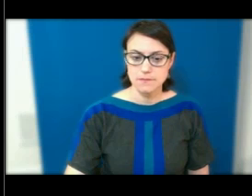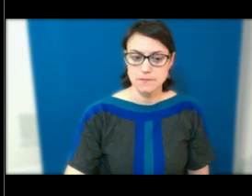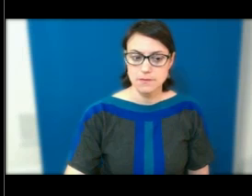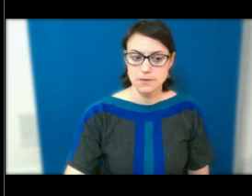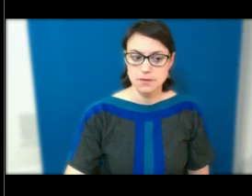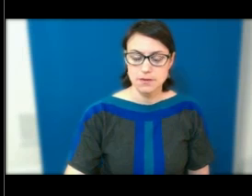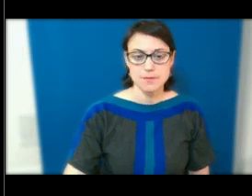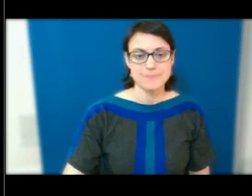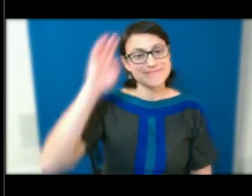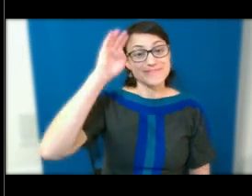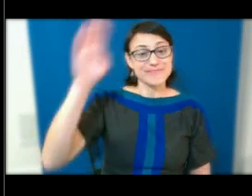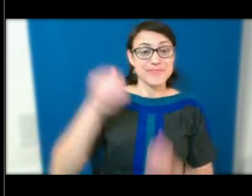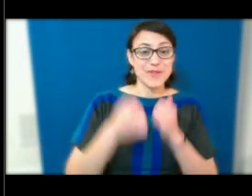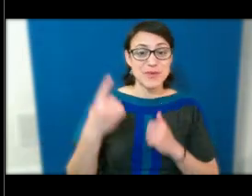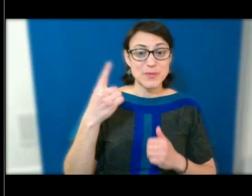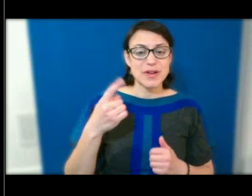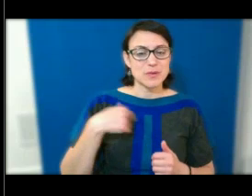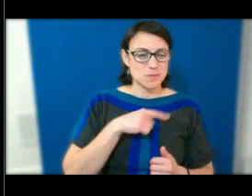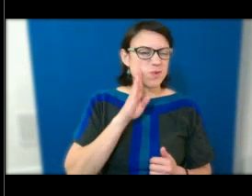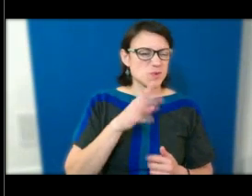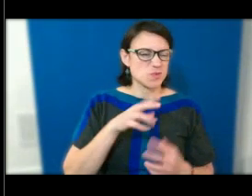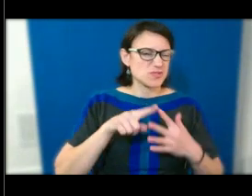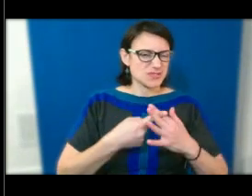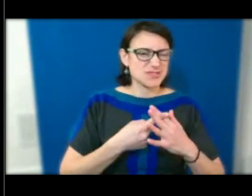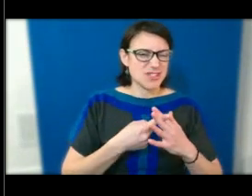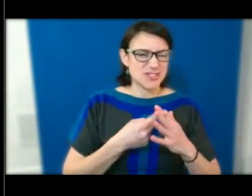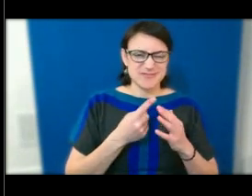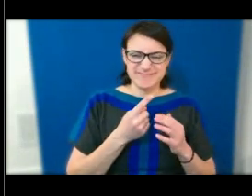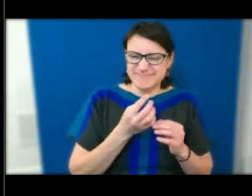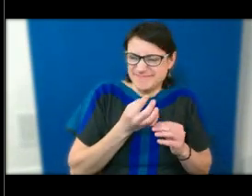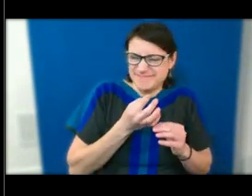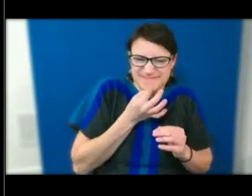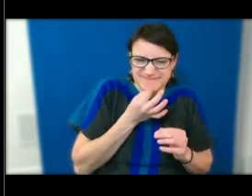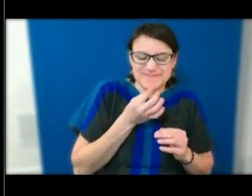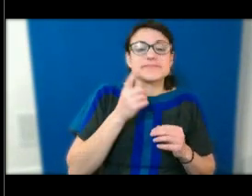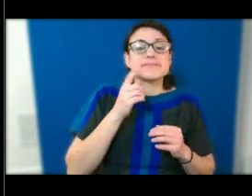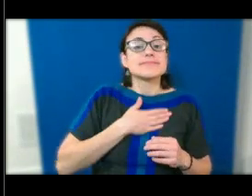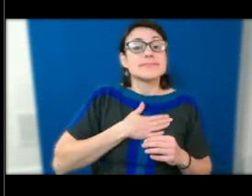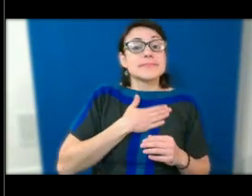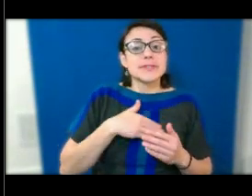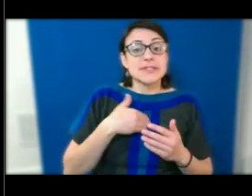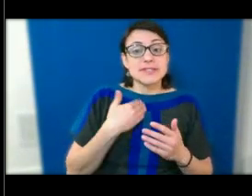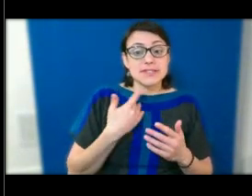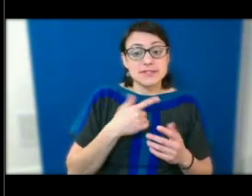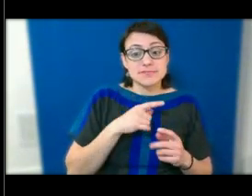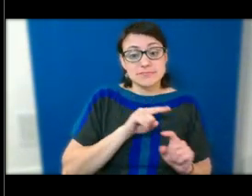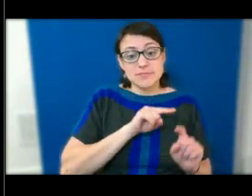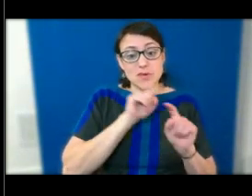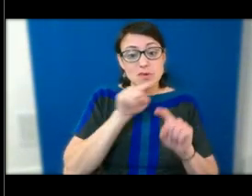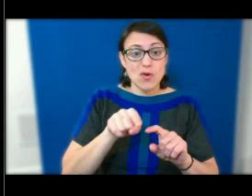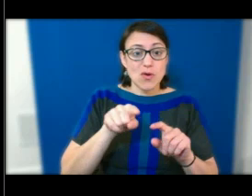hello, everyone. We're about to get started, so if you could please get to your seats, we'll be starting momentarily.